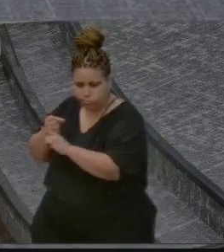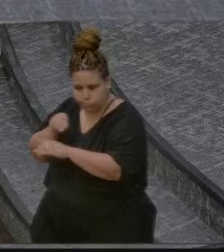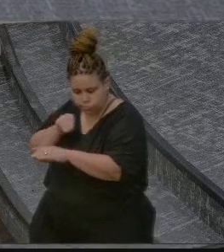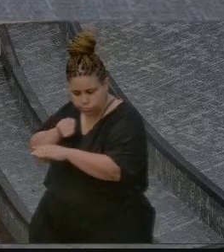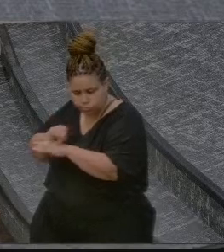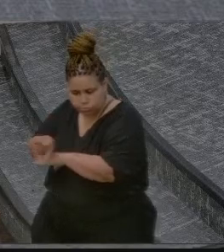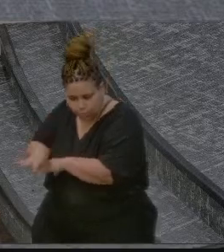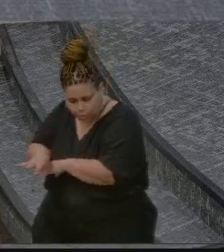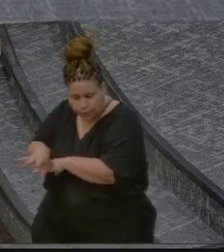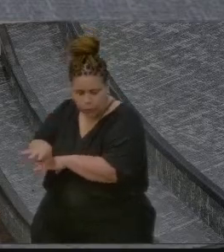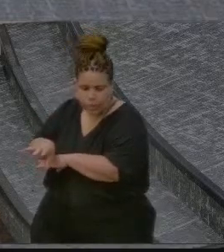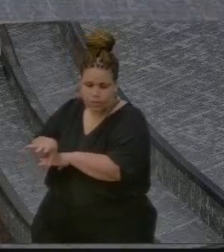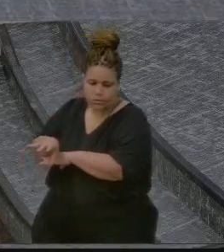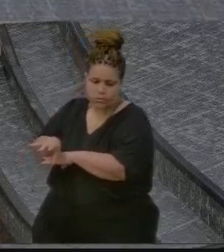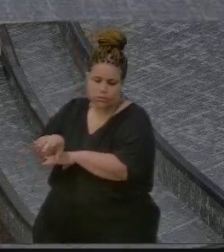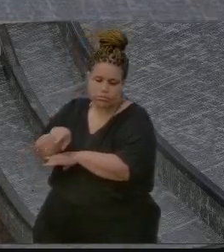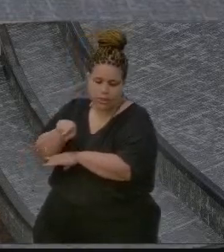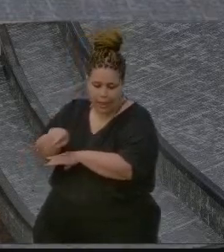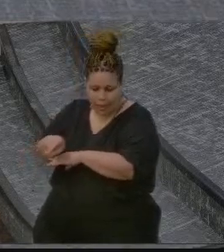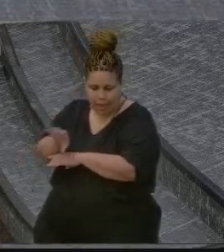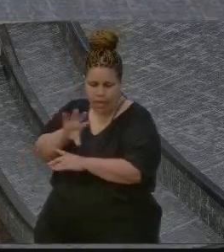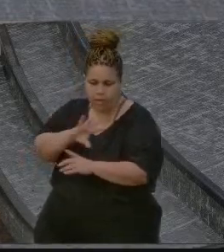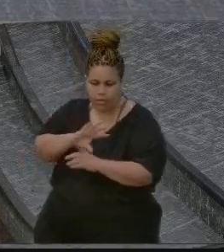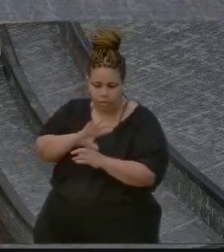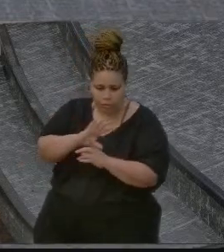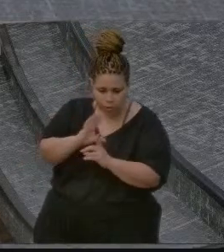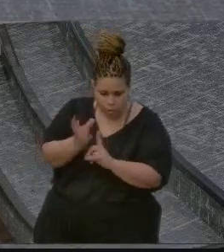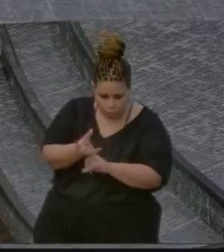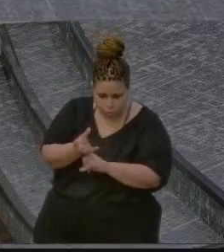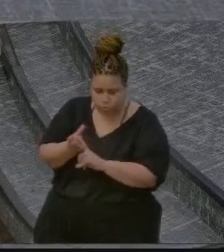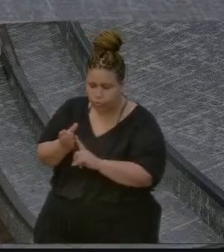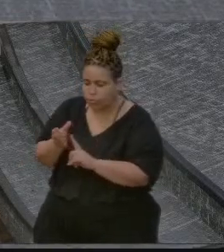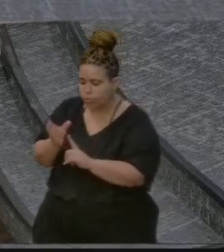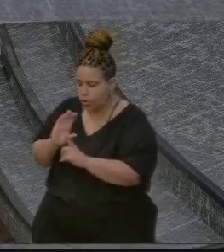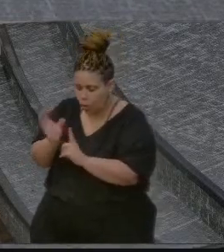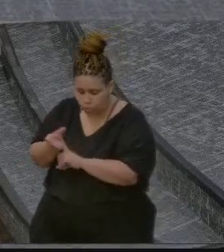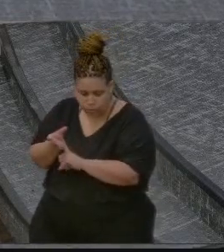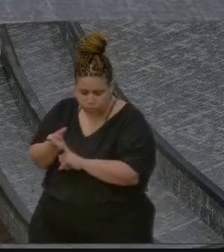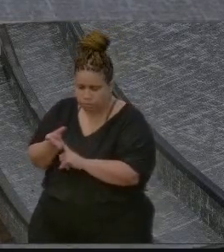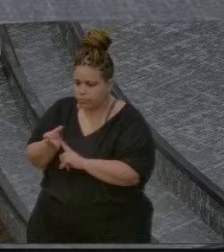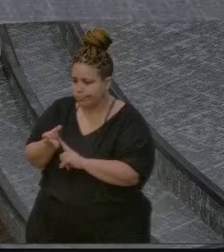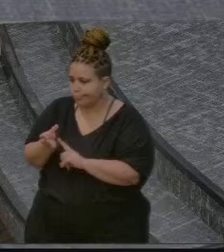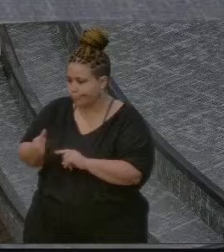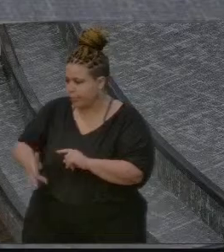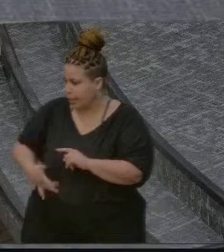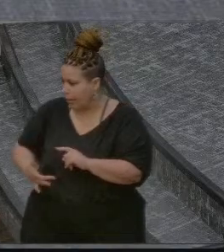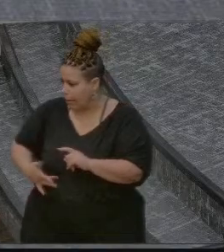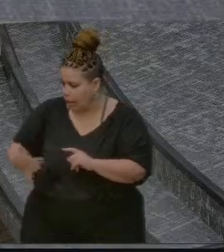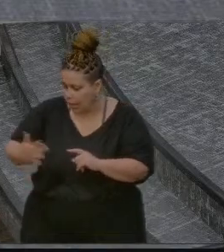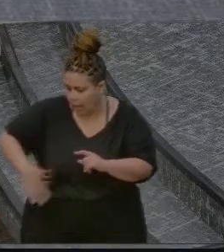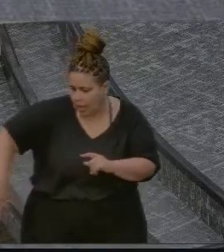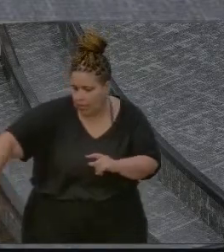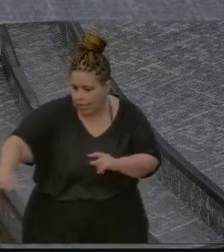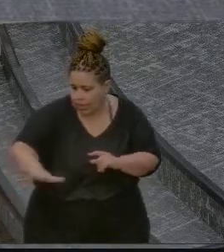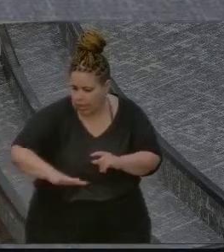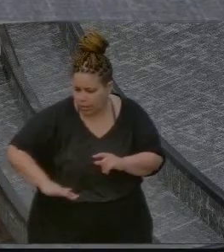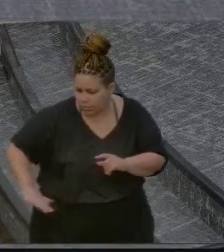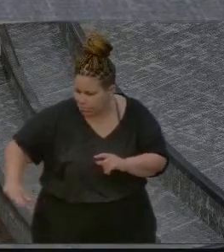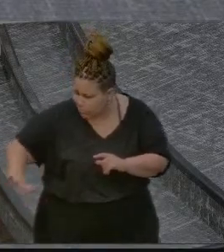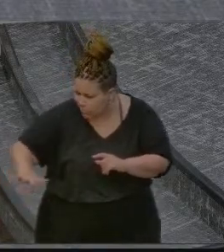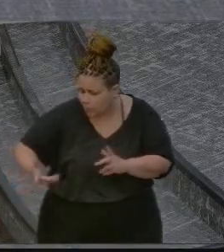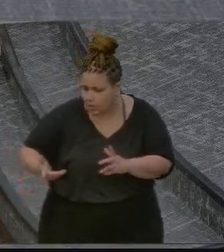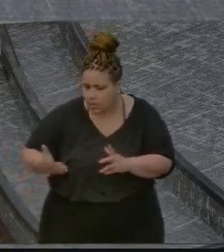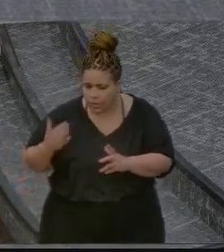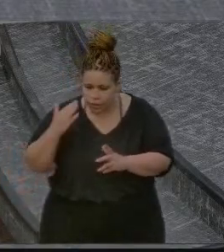I've had conversations, not with all teachers and staff, but really looking at, things